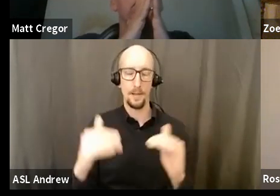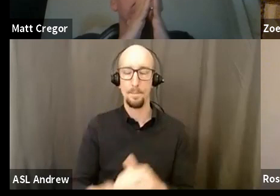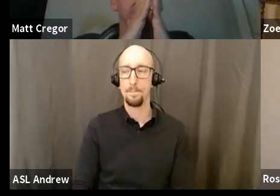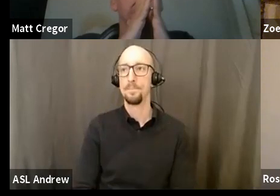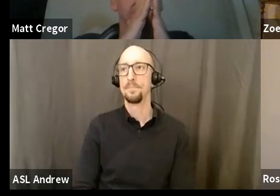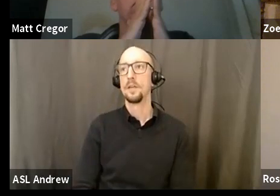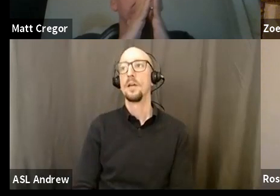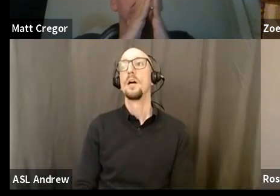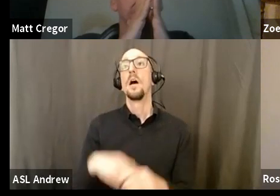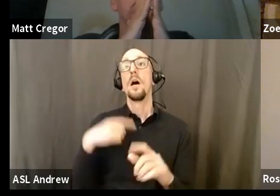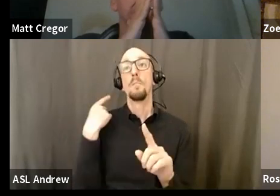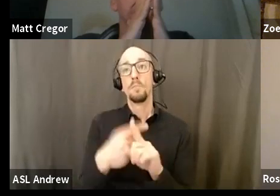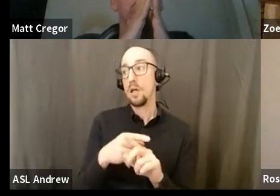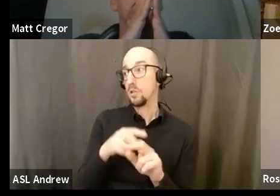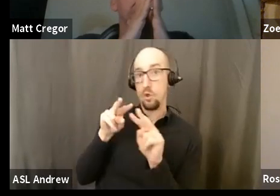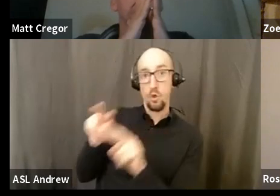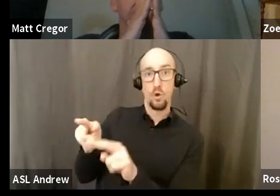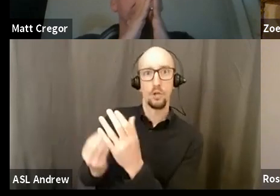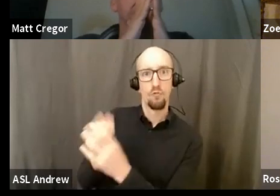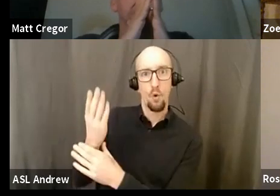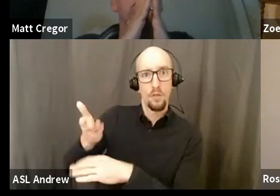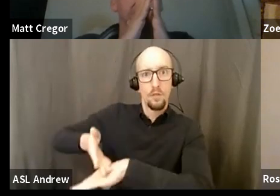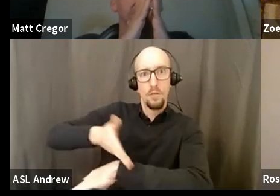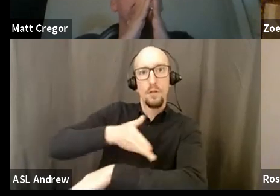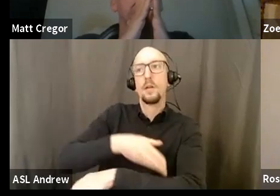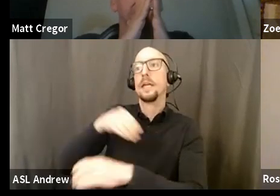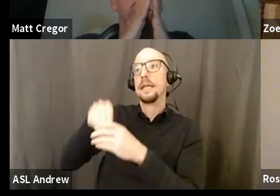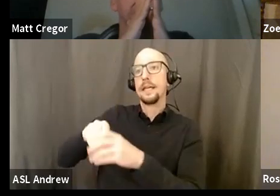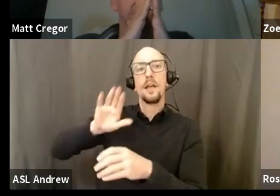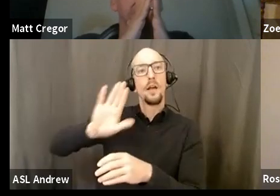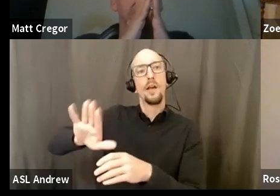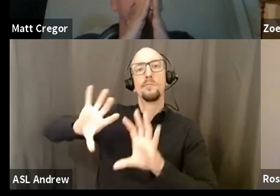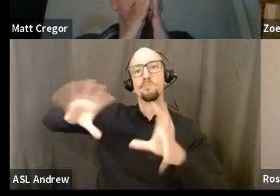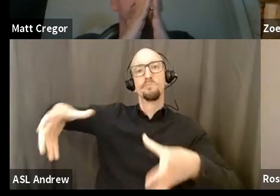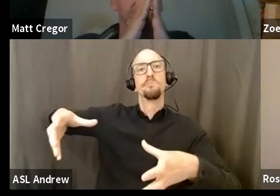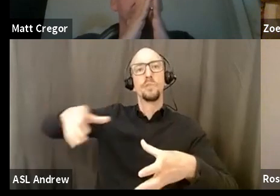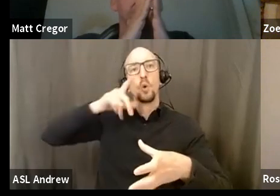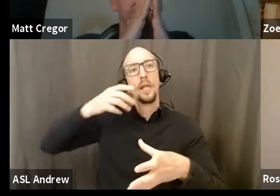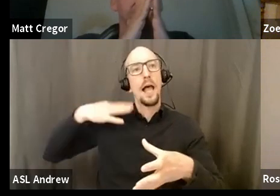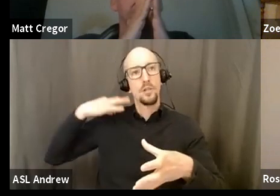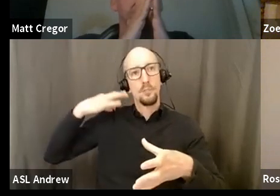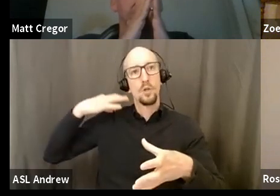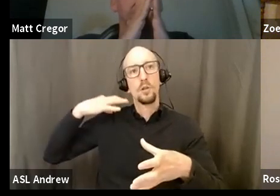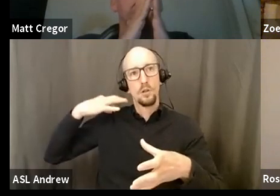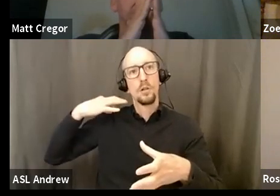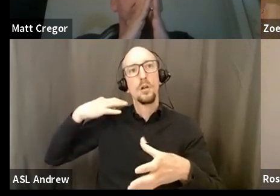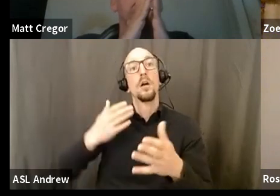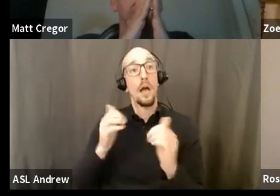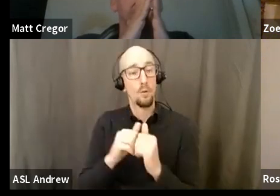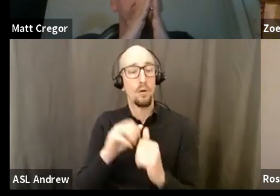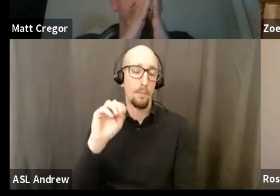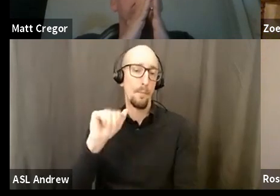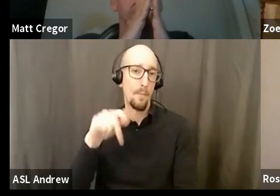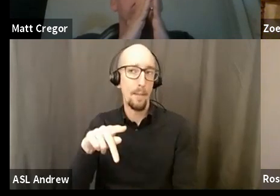look at growth within that population of eligibility through the MAP MCAS score